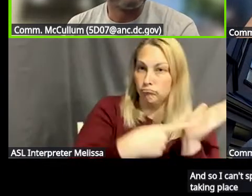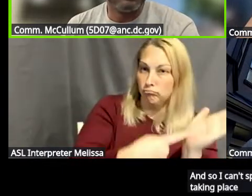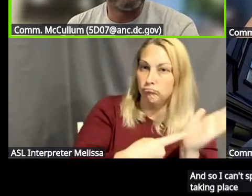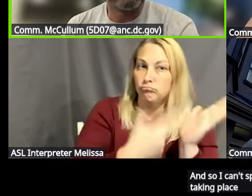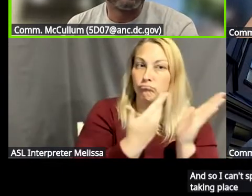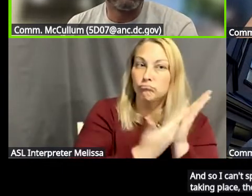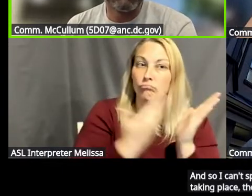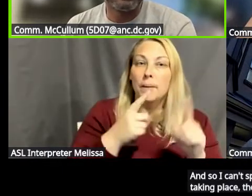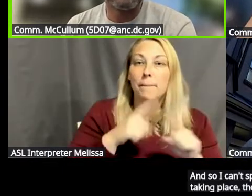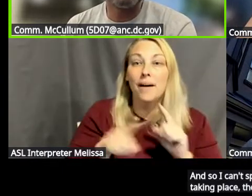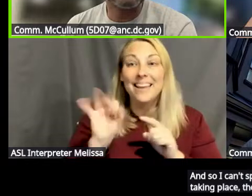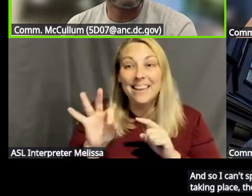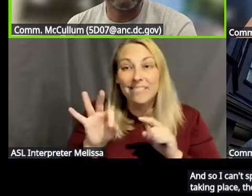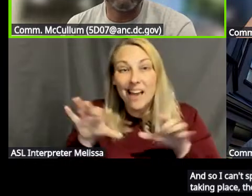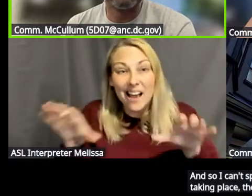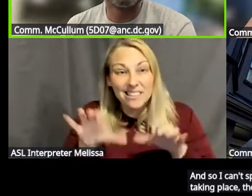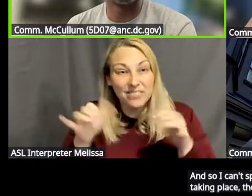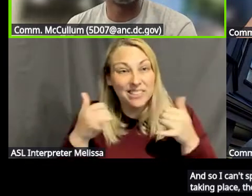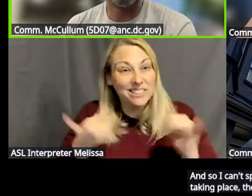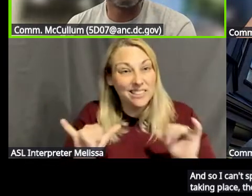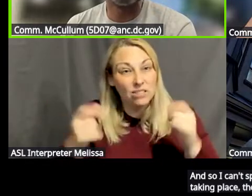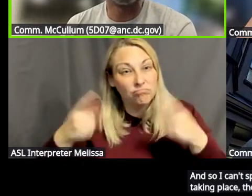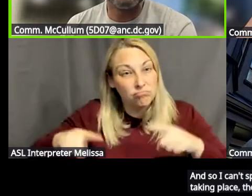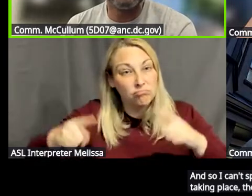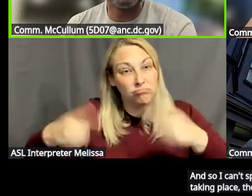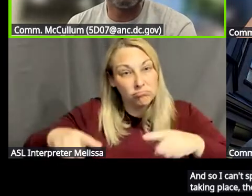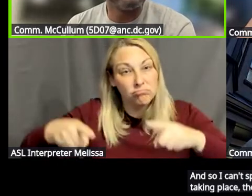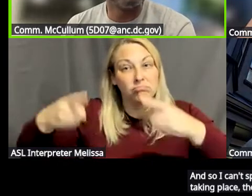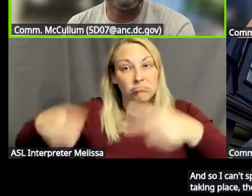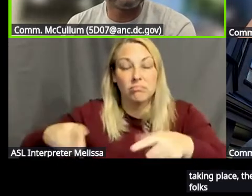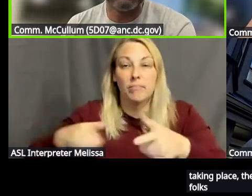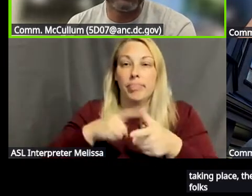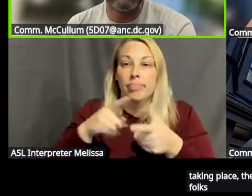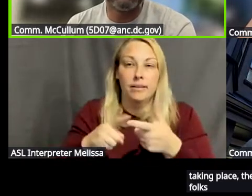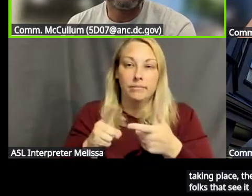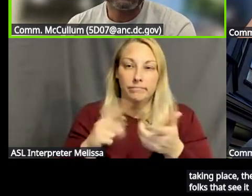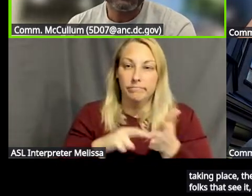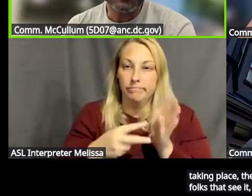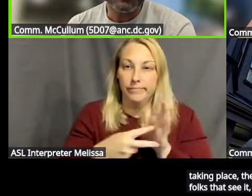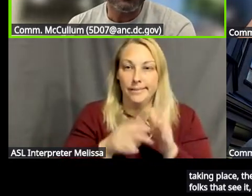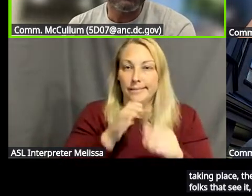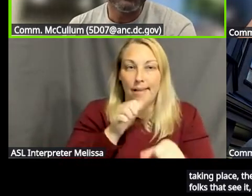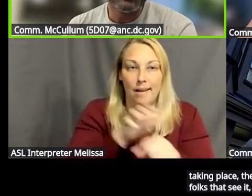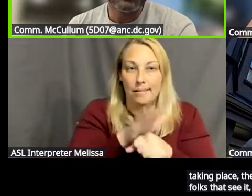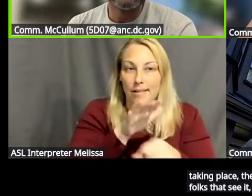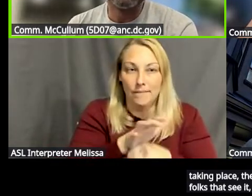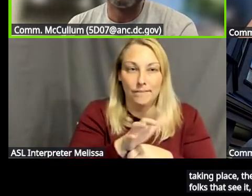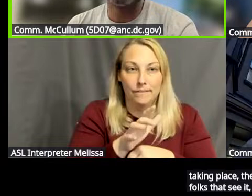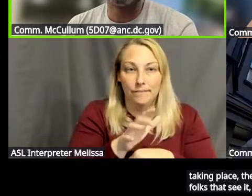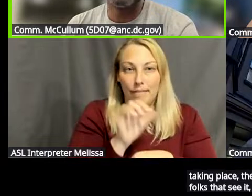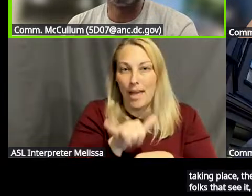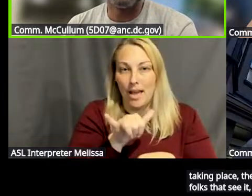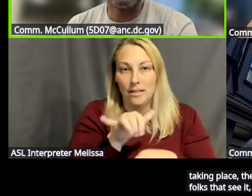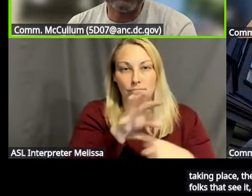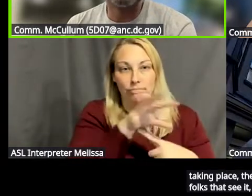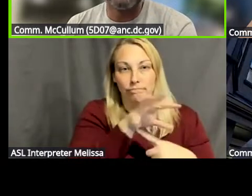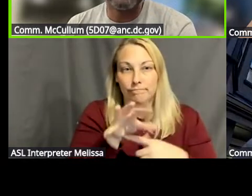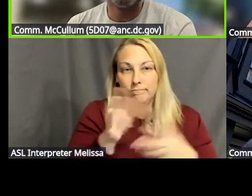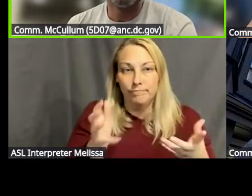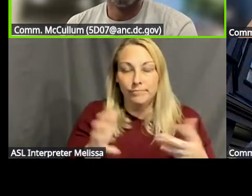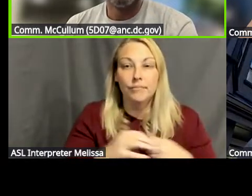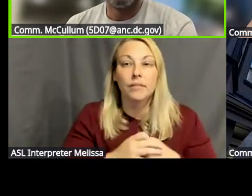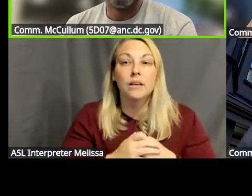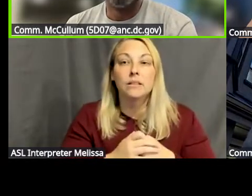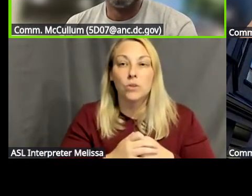not enough. So what I'm asking for is that folks that see it, please say something um, to address that. And not only